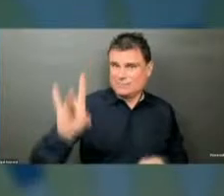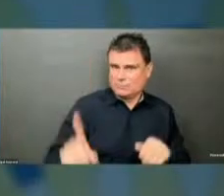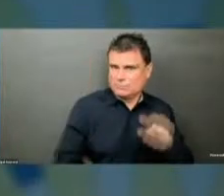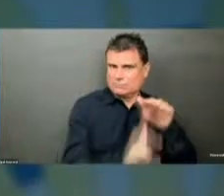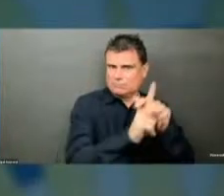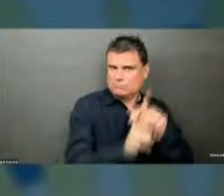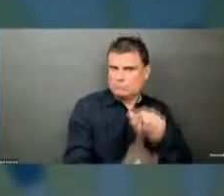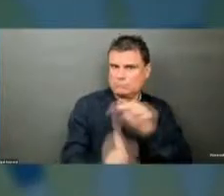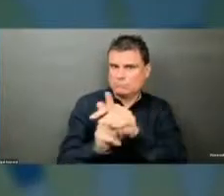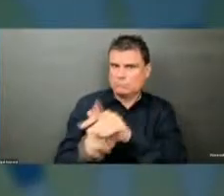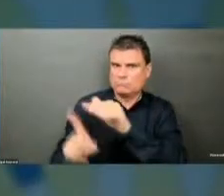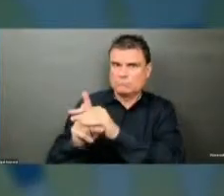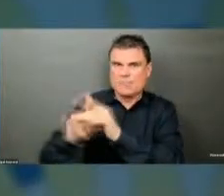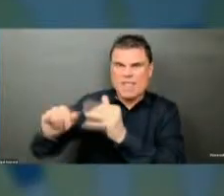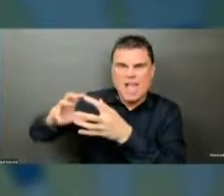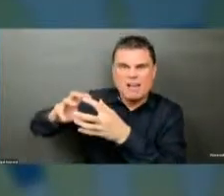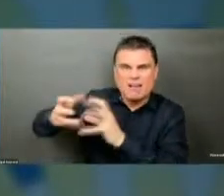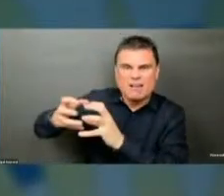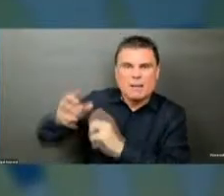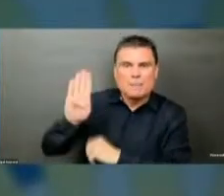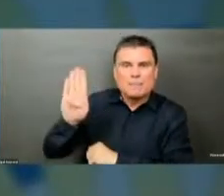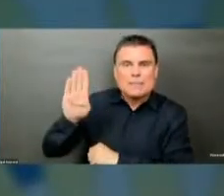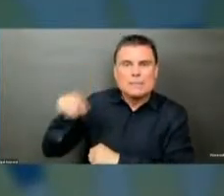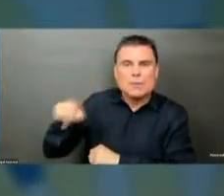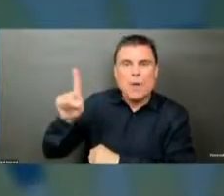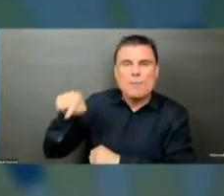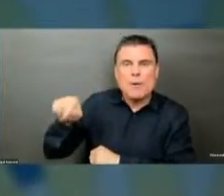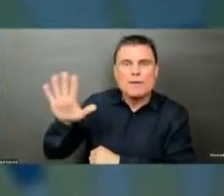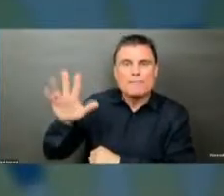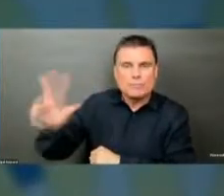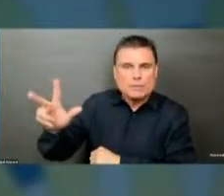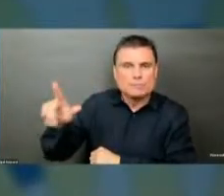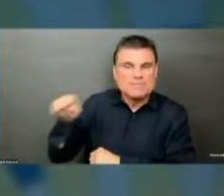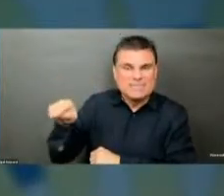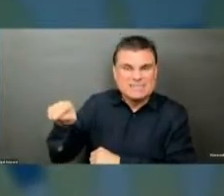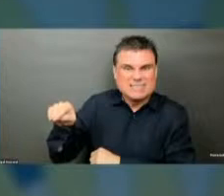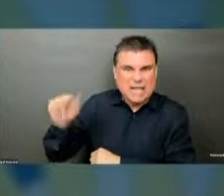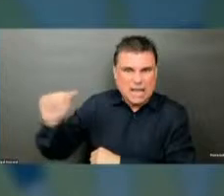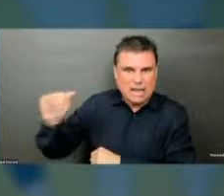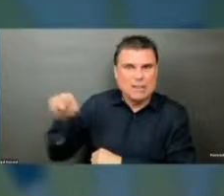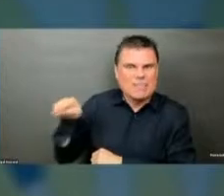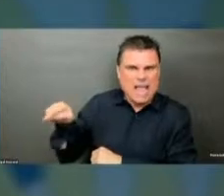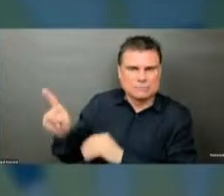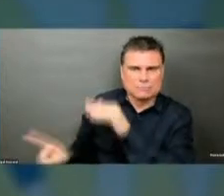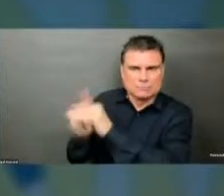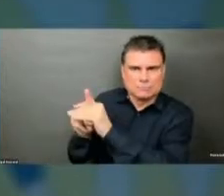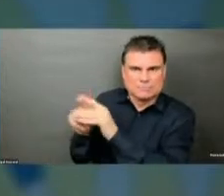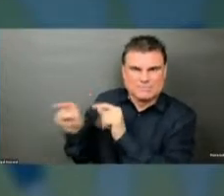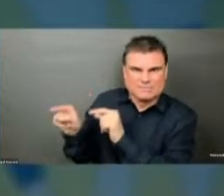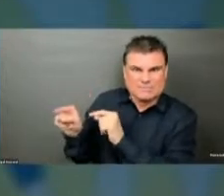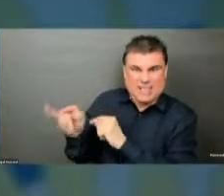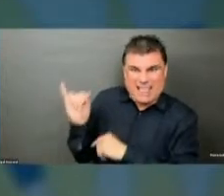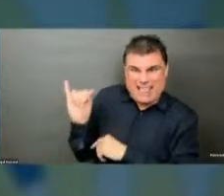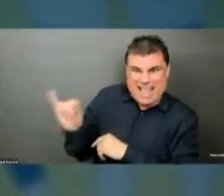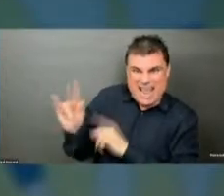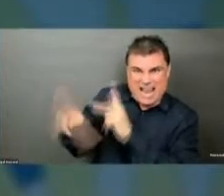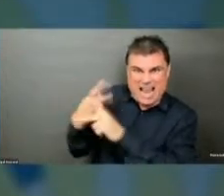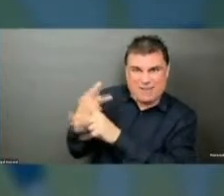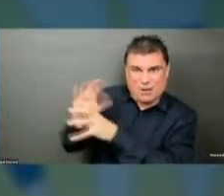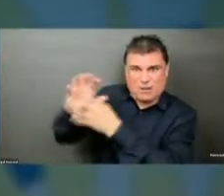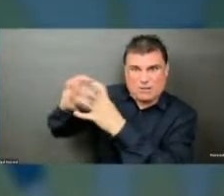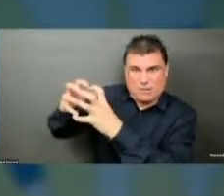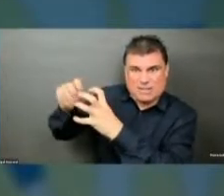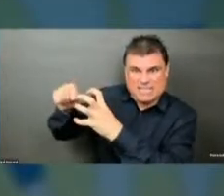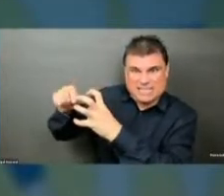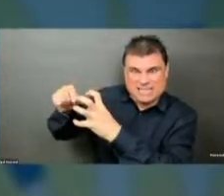first detected in South Africa, that were acquired locally. And in 5 of these, we do not know where